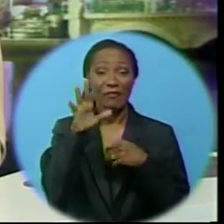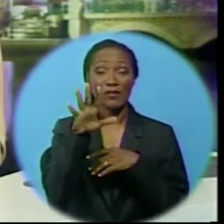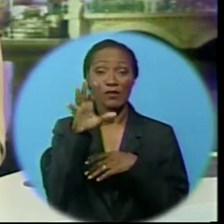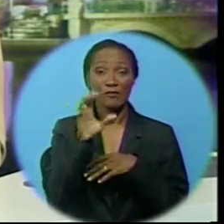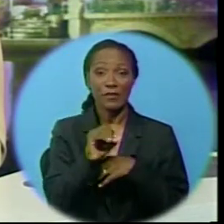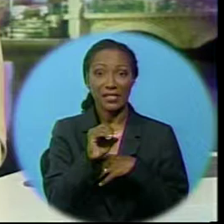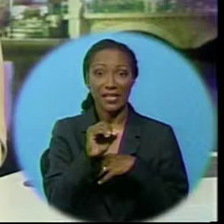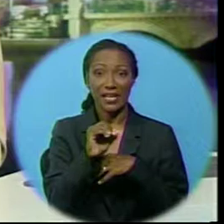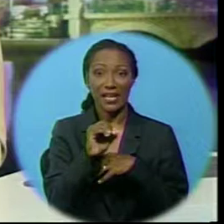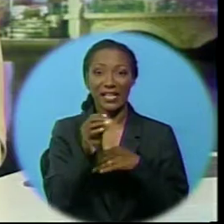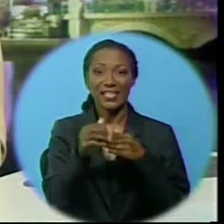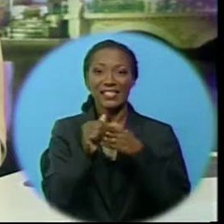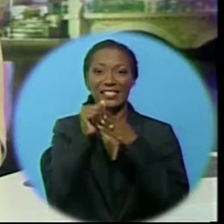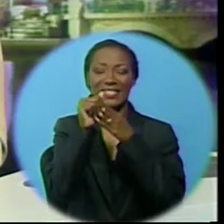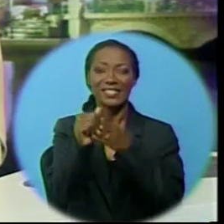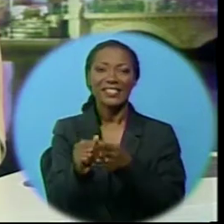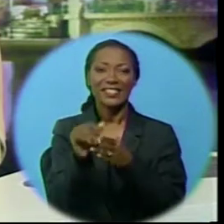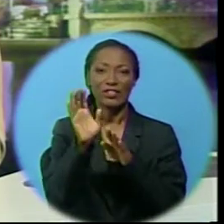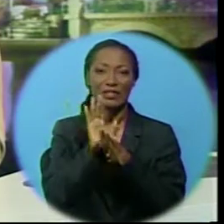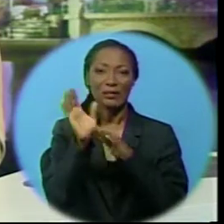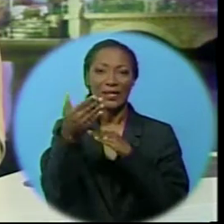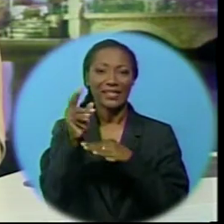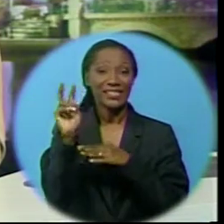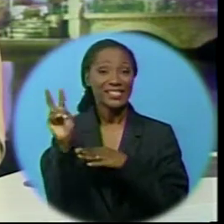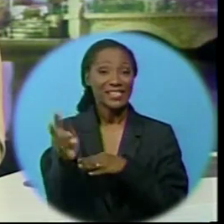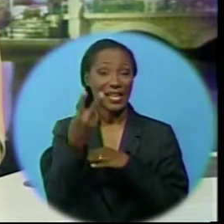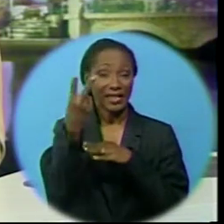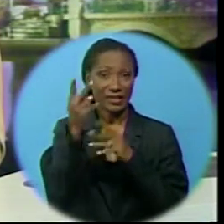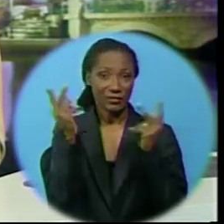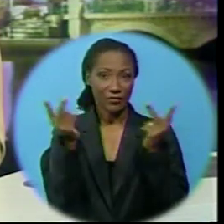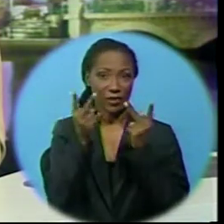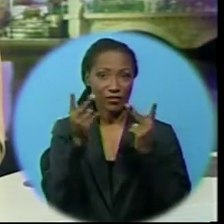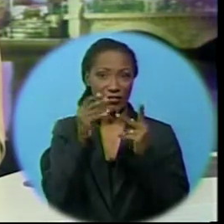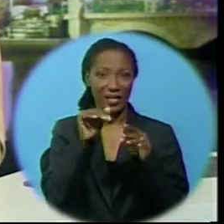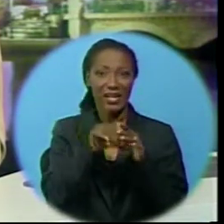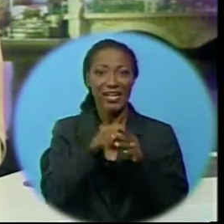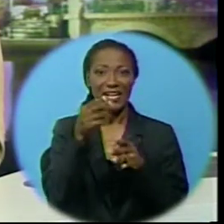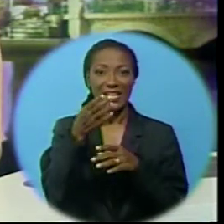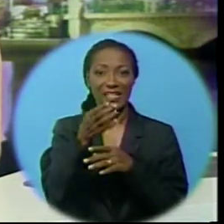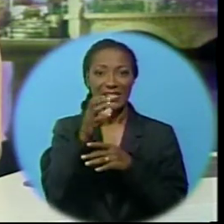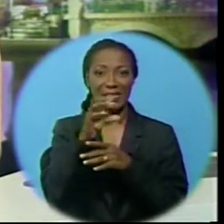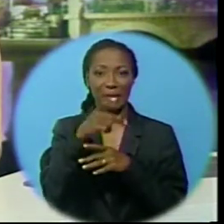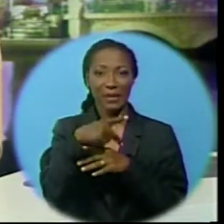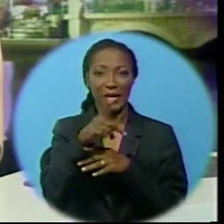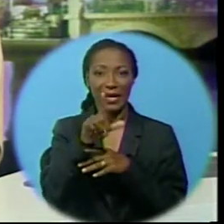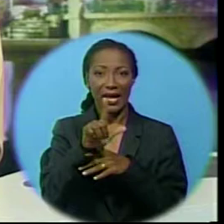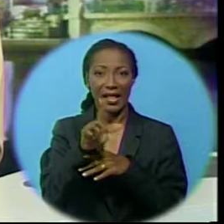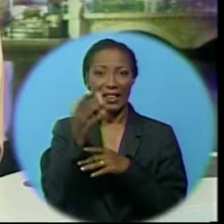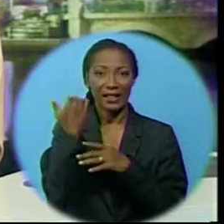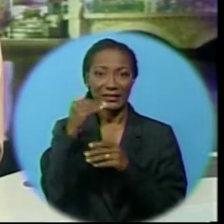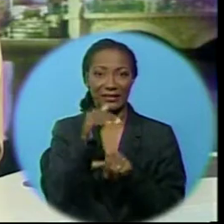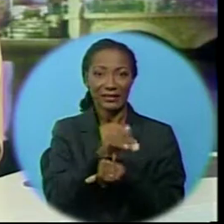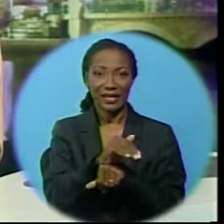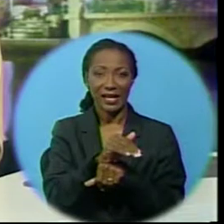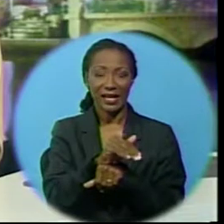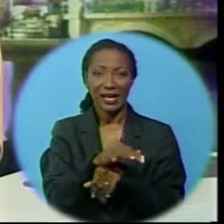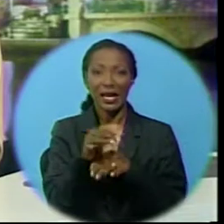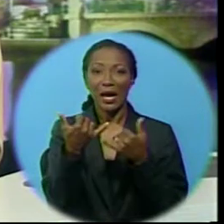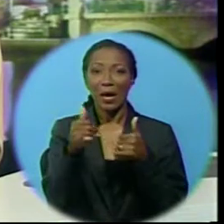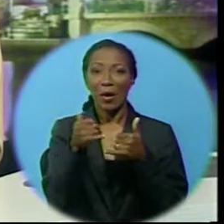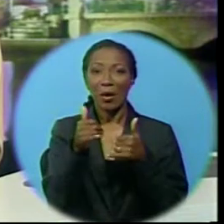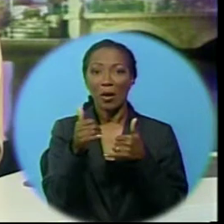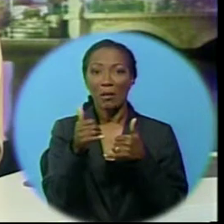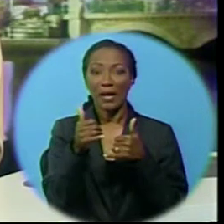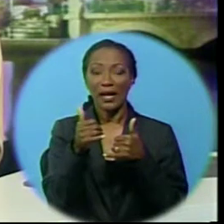Jamaica Tallawahs to their second consecutive victory in the Hero CPL last night. Playing at Warner Park, the third-place Tallawahs beat the